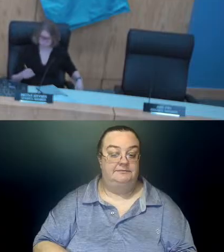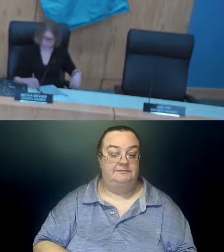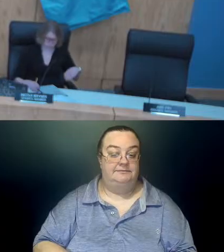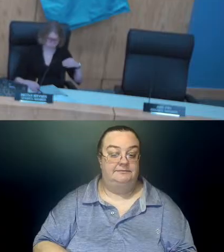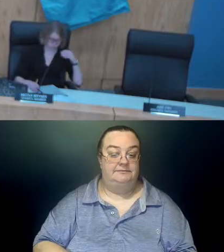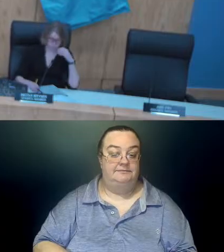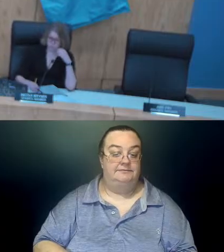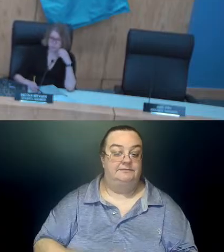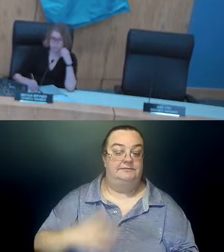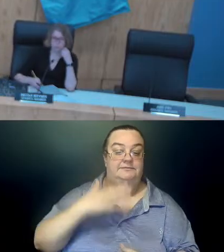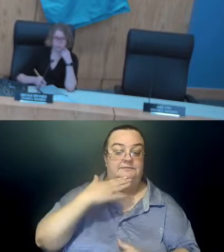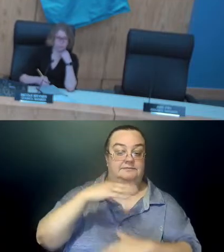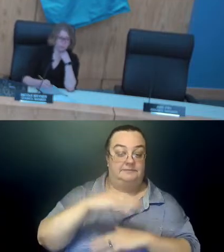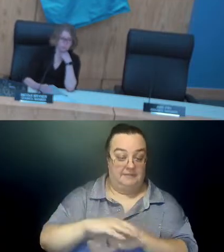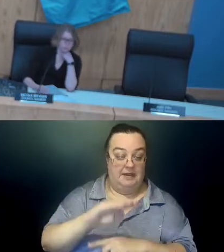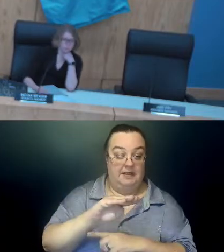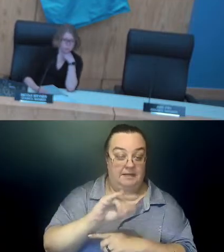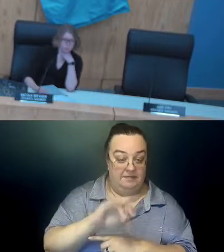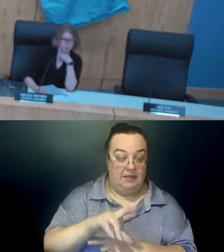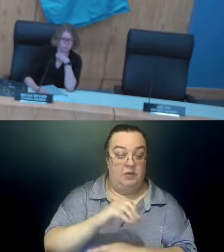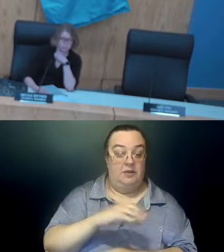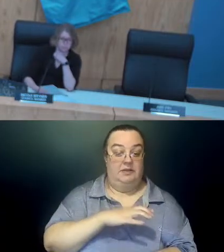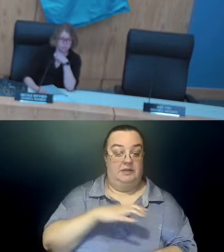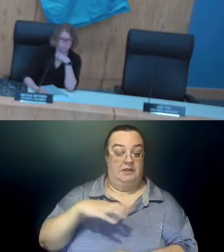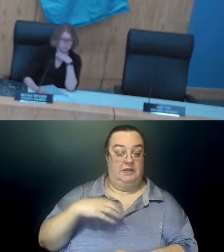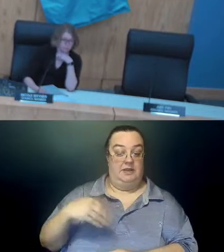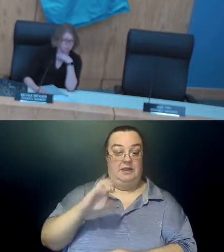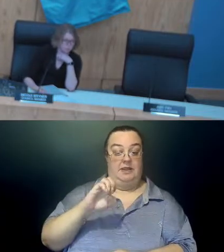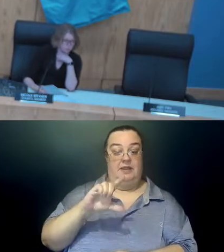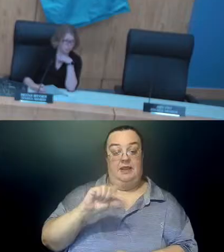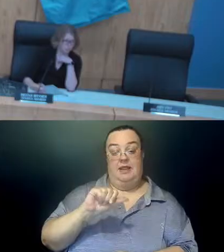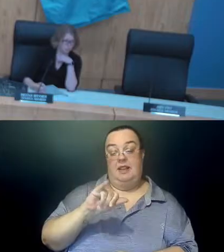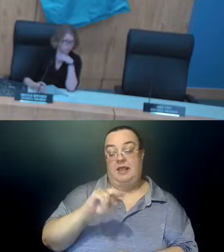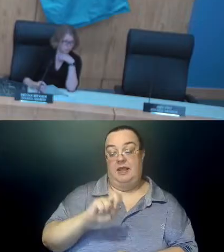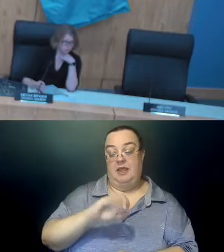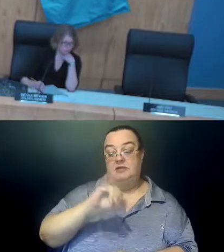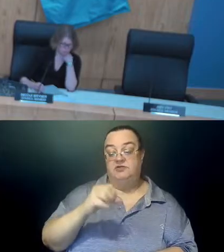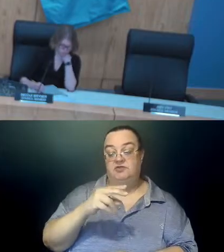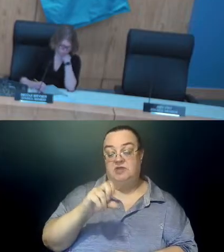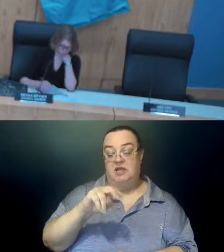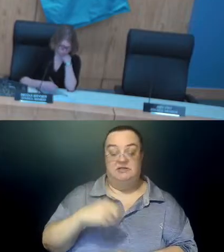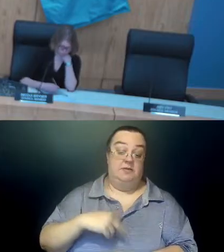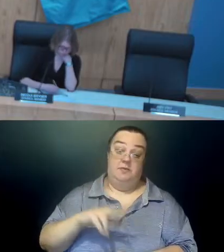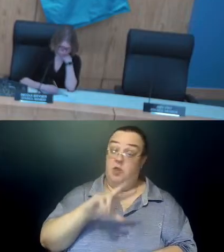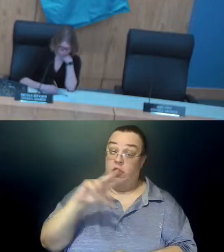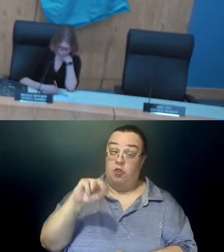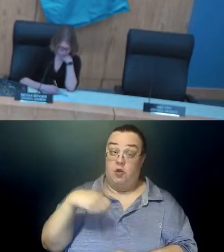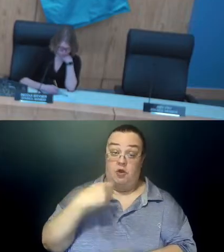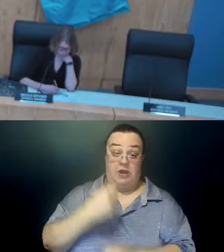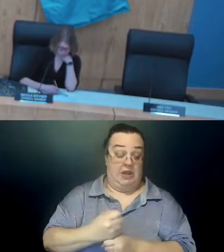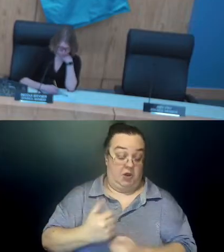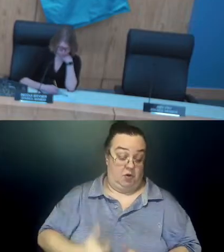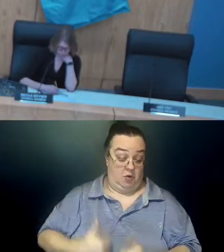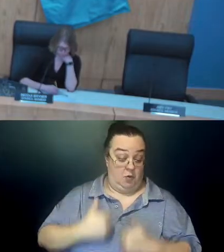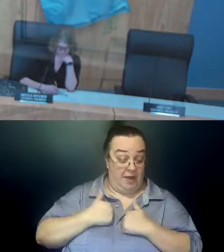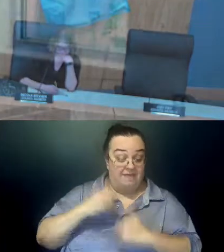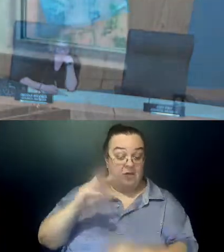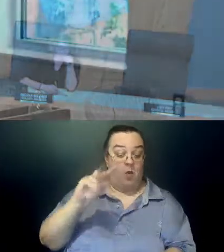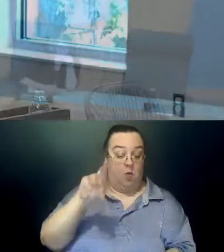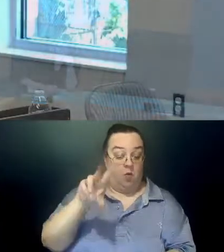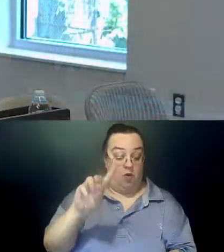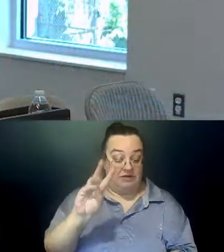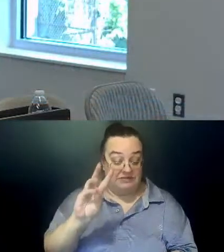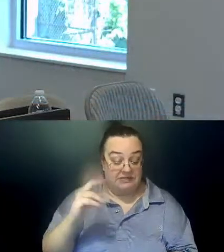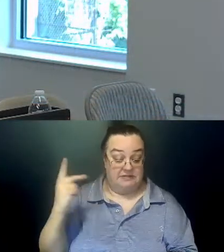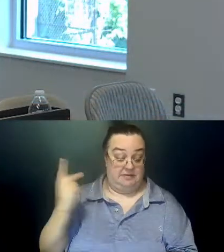Good evening, Mayor and Council. I'm Elaine Johnson, 30-year resident of Ward 6. My husband and